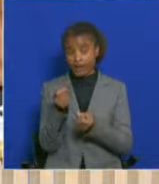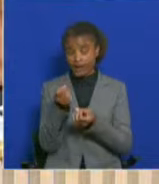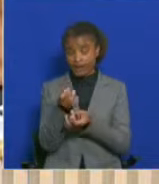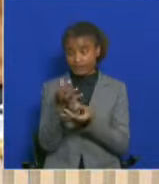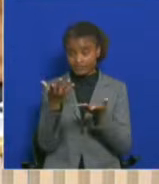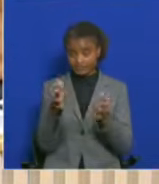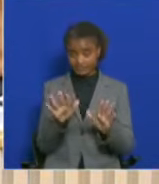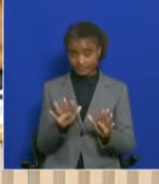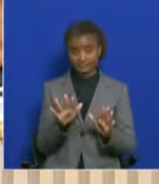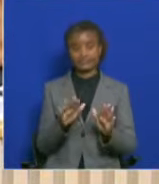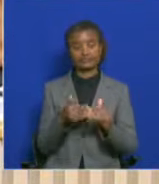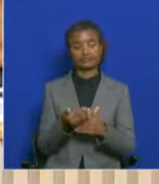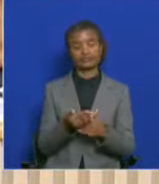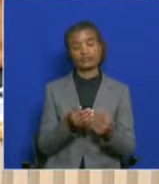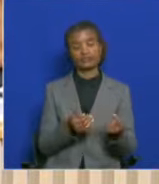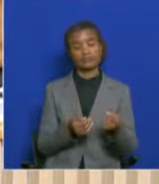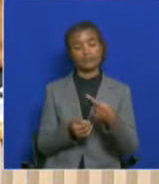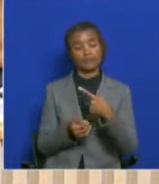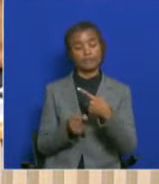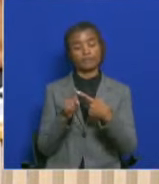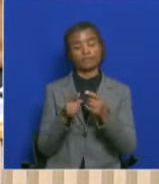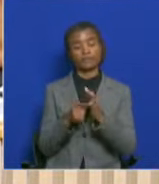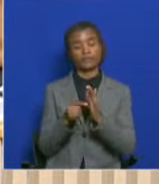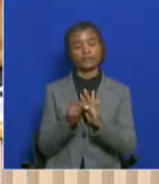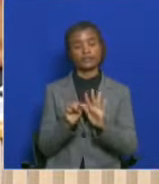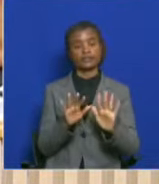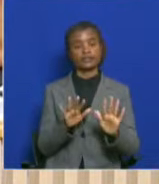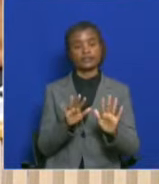on 10 November 2021. Can